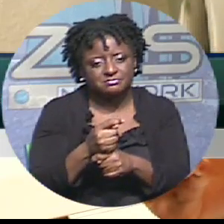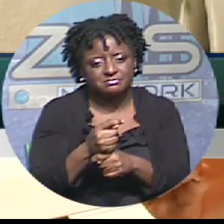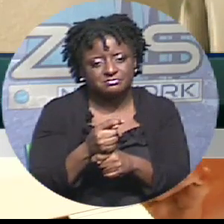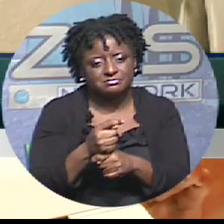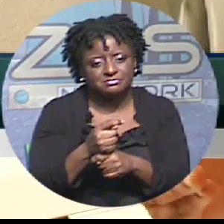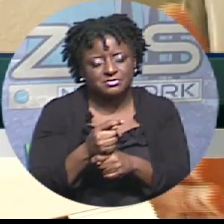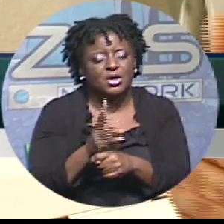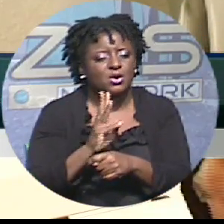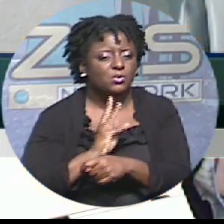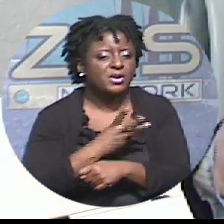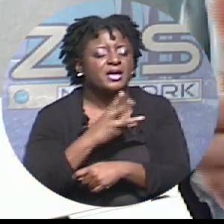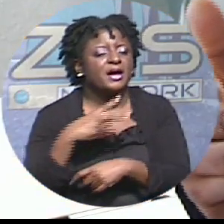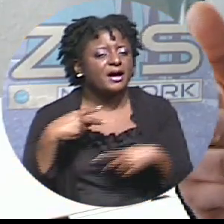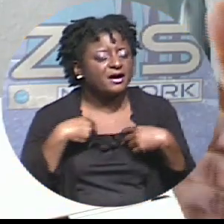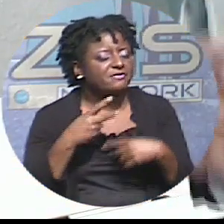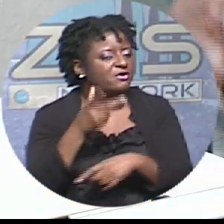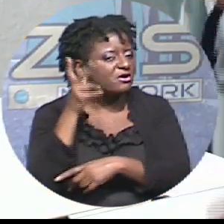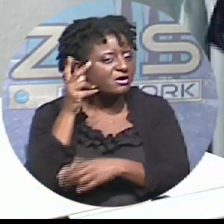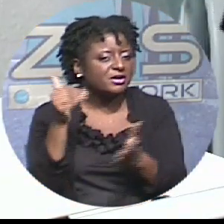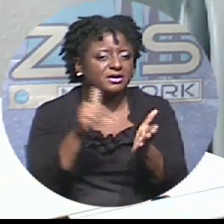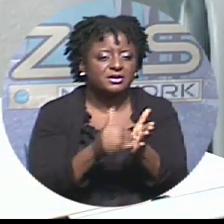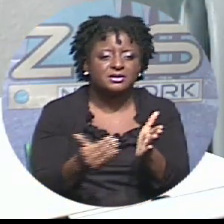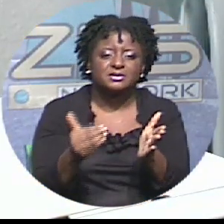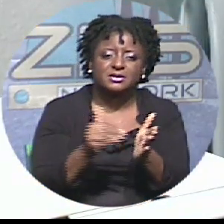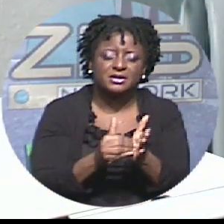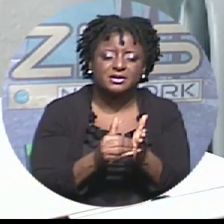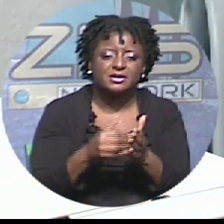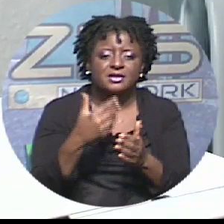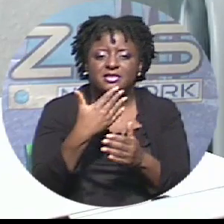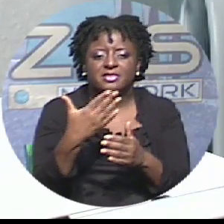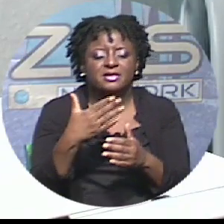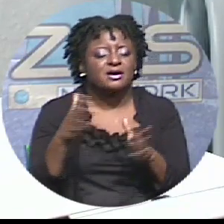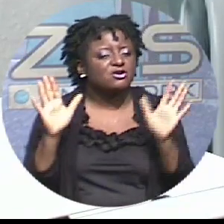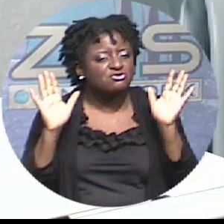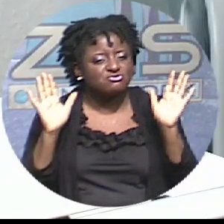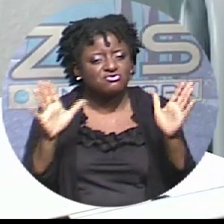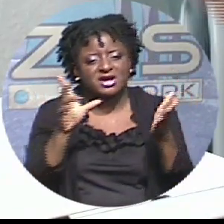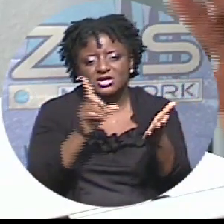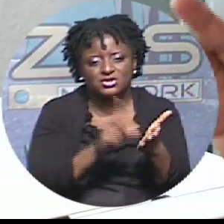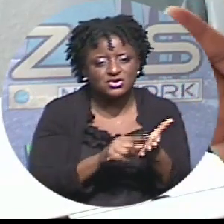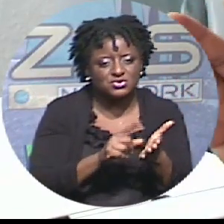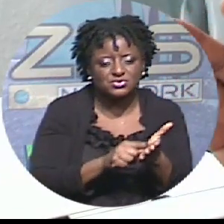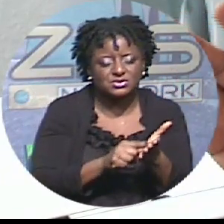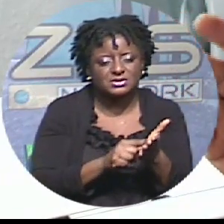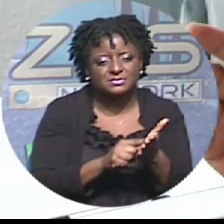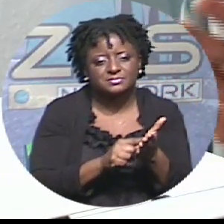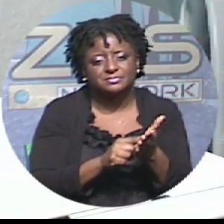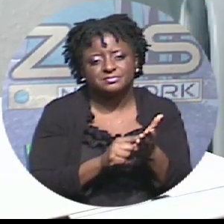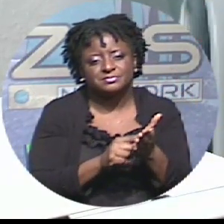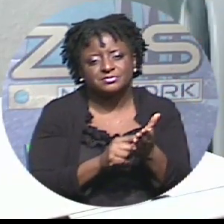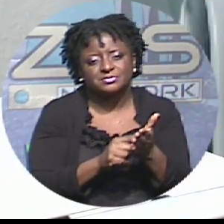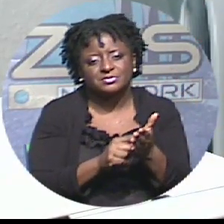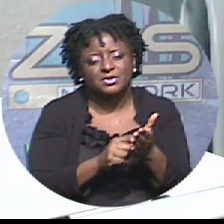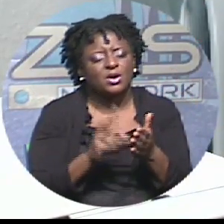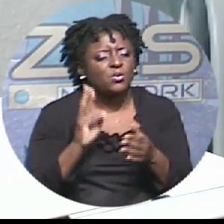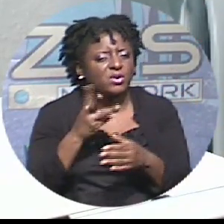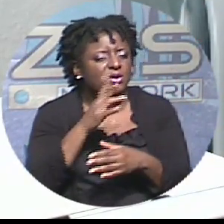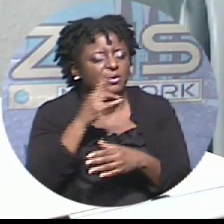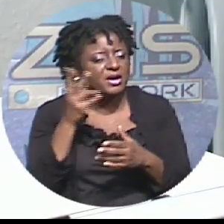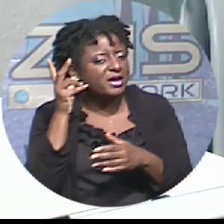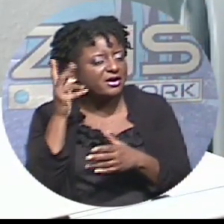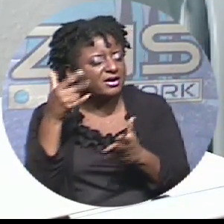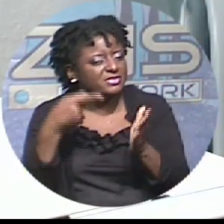We have heard over and over, oh, there are great news. We have turned the corner. We've been hearing this for